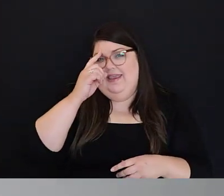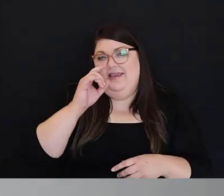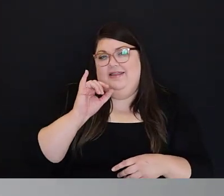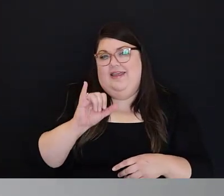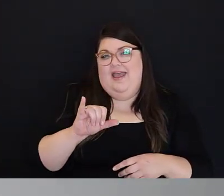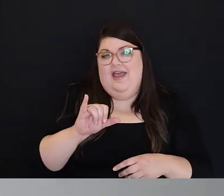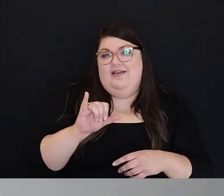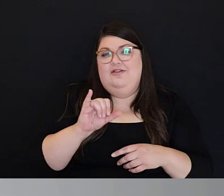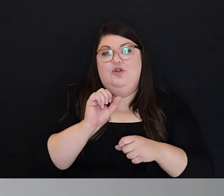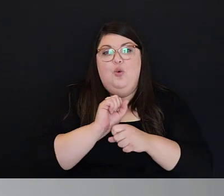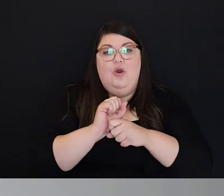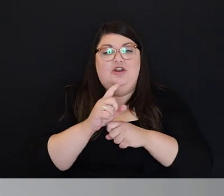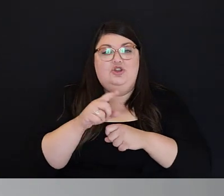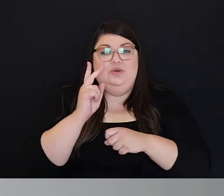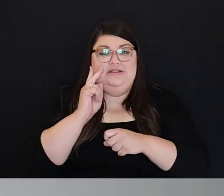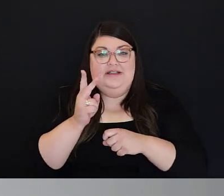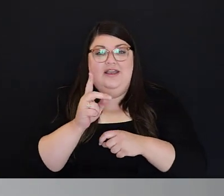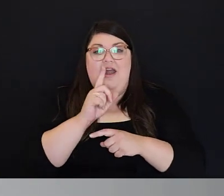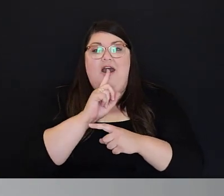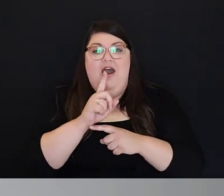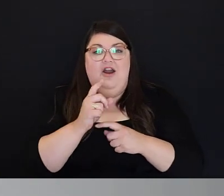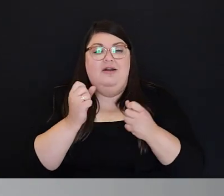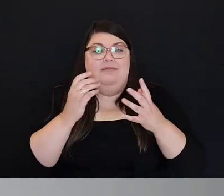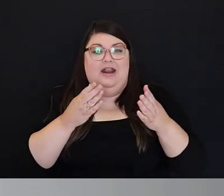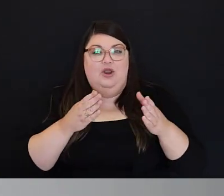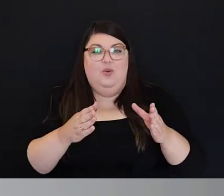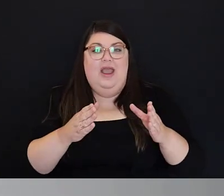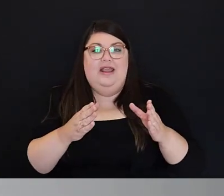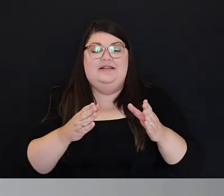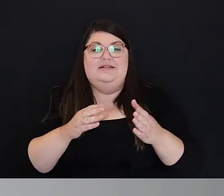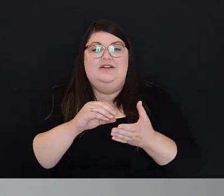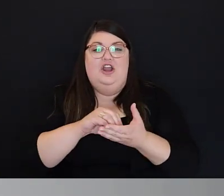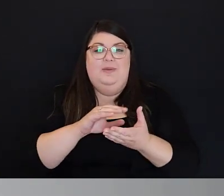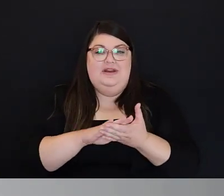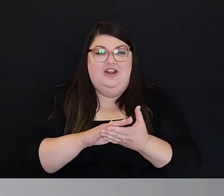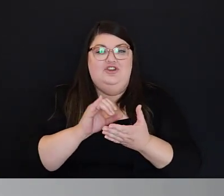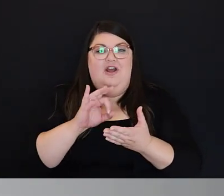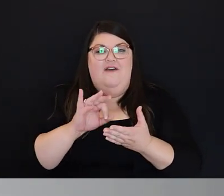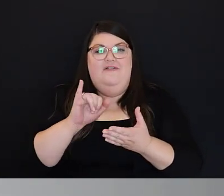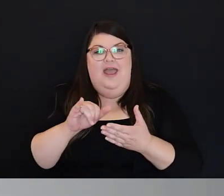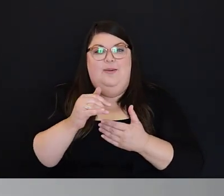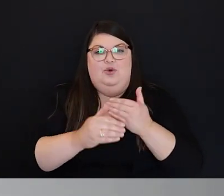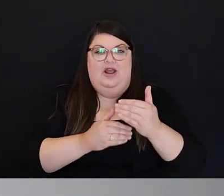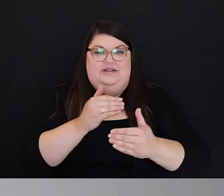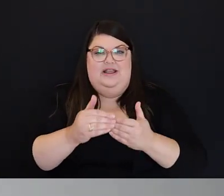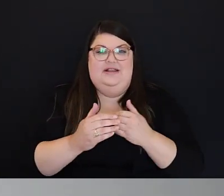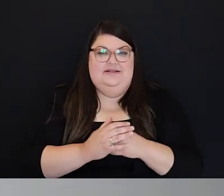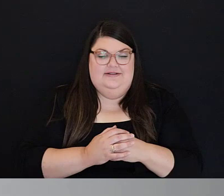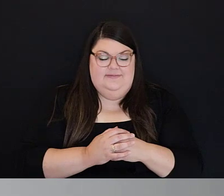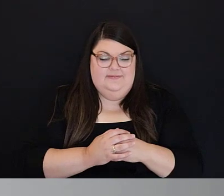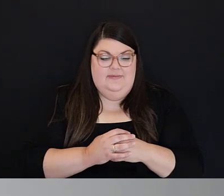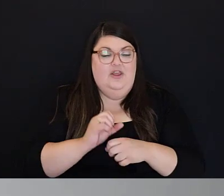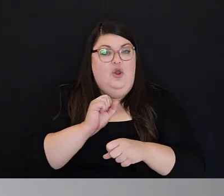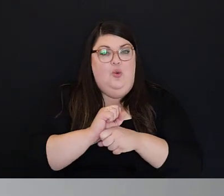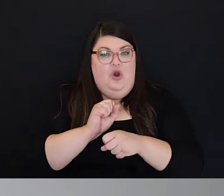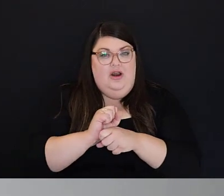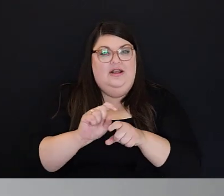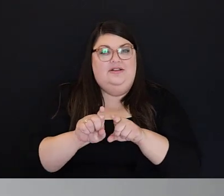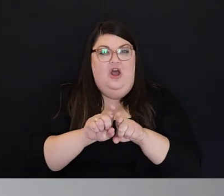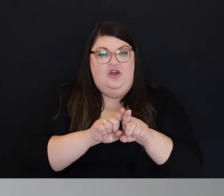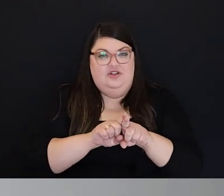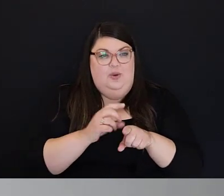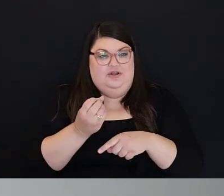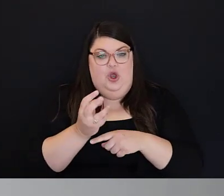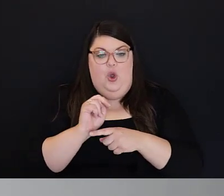the works that you see are in many ways a documentation of that process. The work is also its